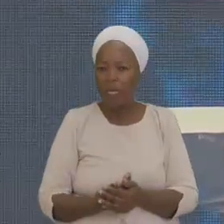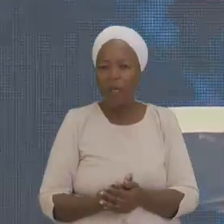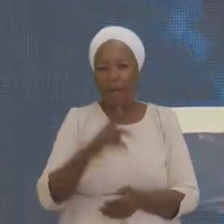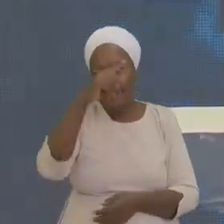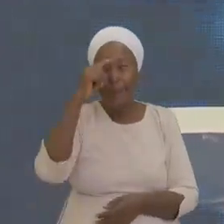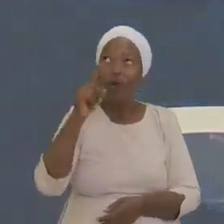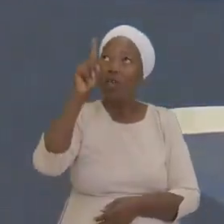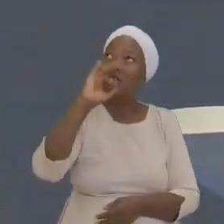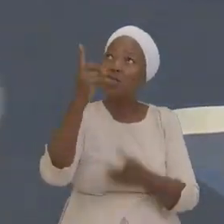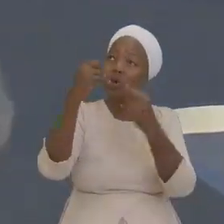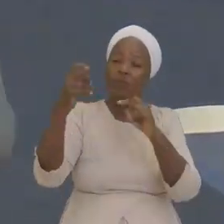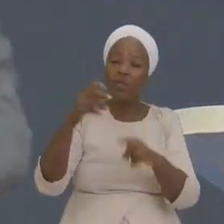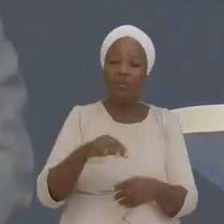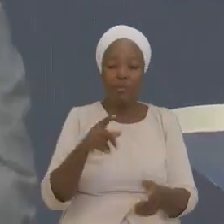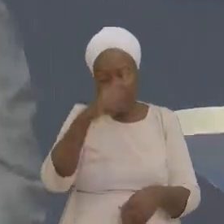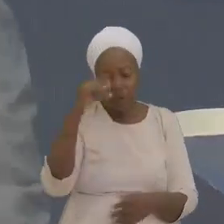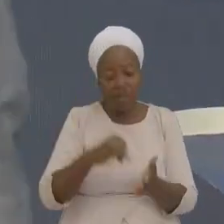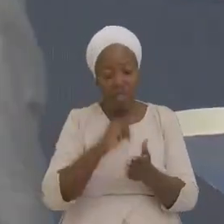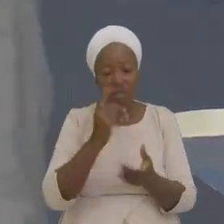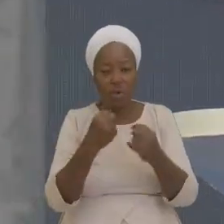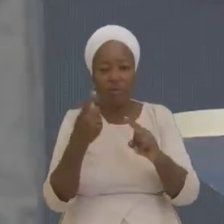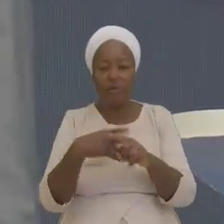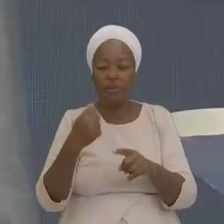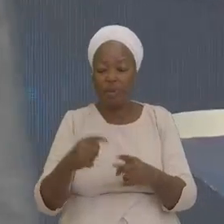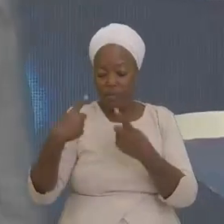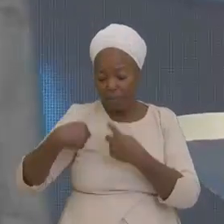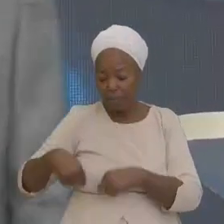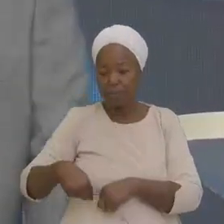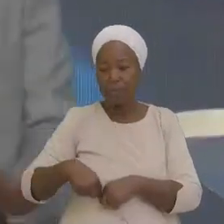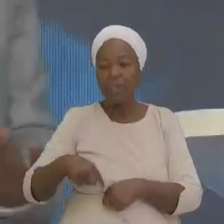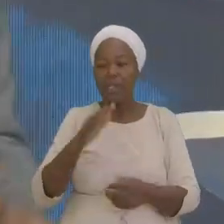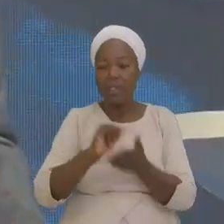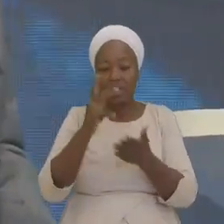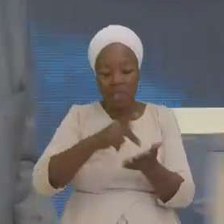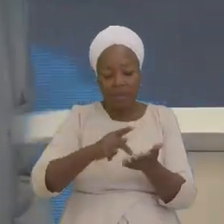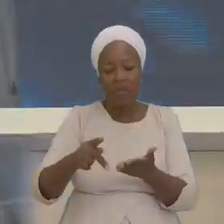coming from the pure altar of your heart.